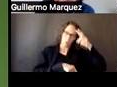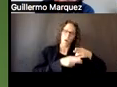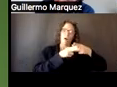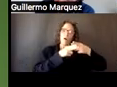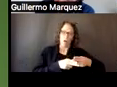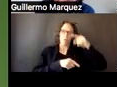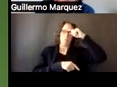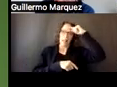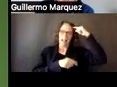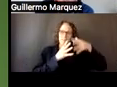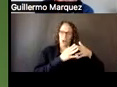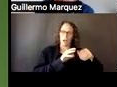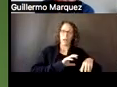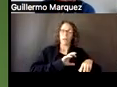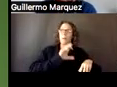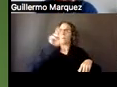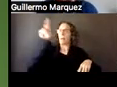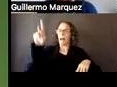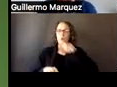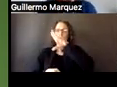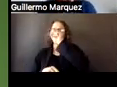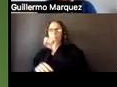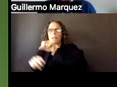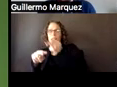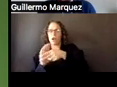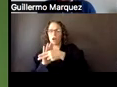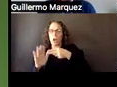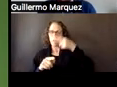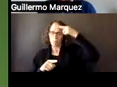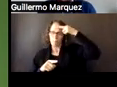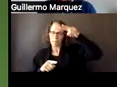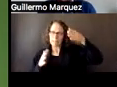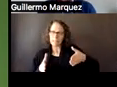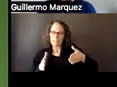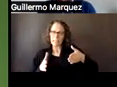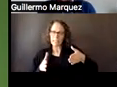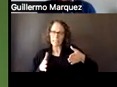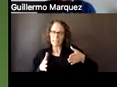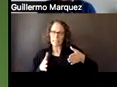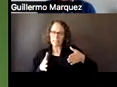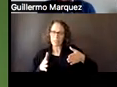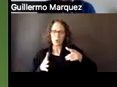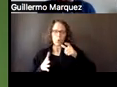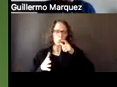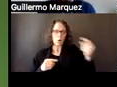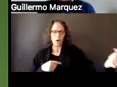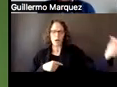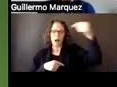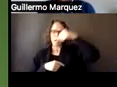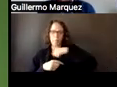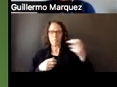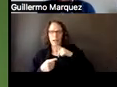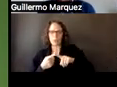then by US emancipation, now they became Mexicans crossing the border back to the